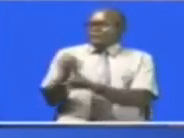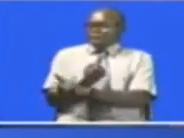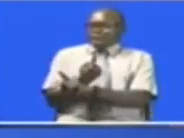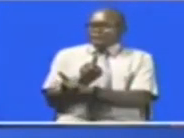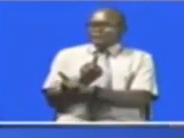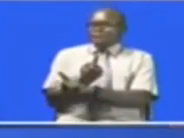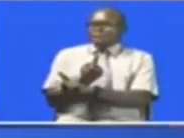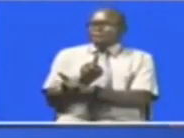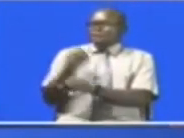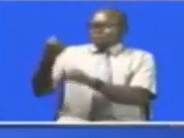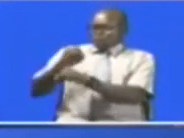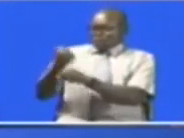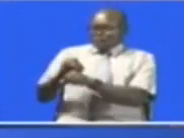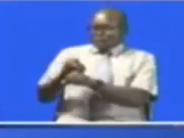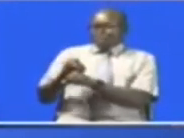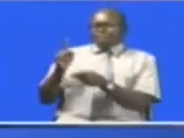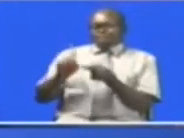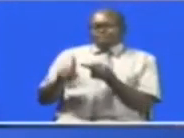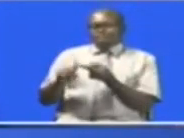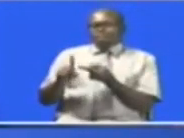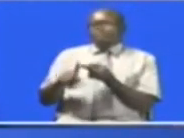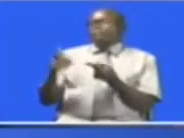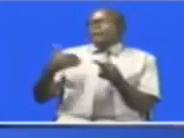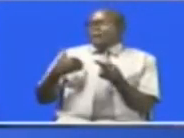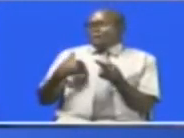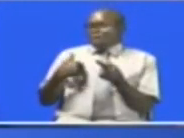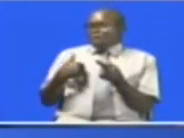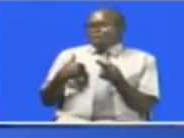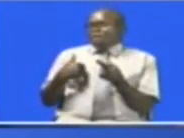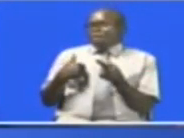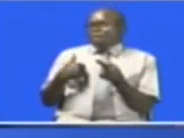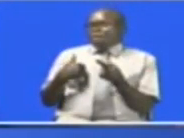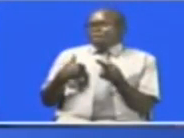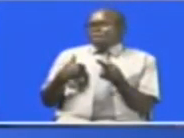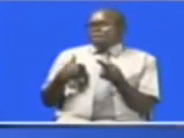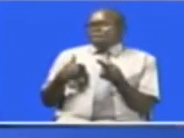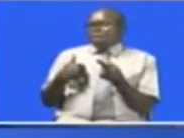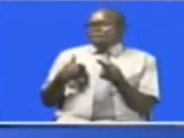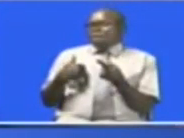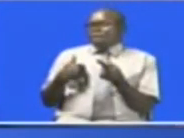different jobs that I'm doing. Uh-huh. I have